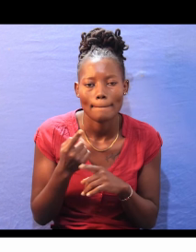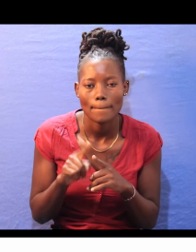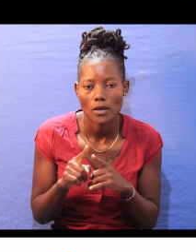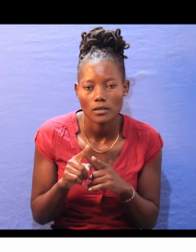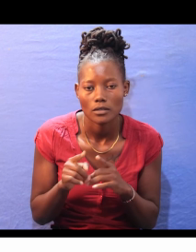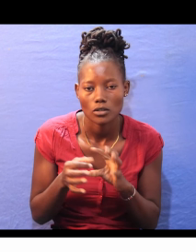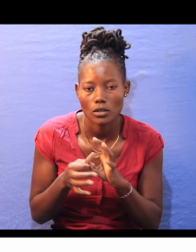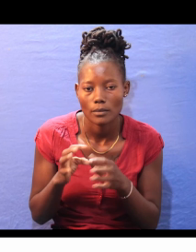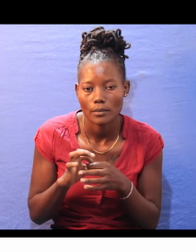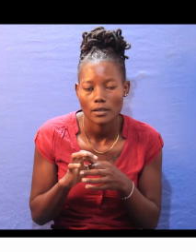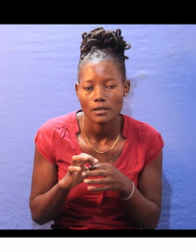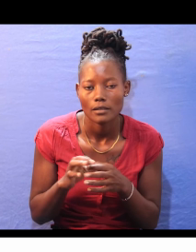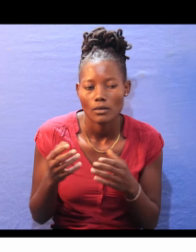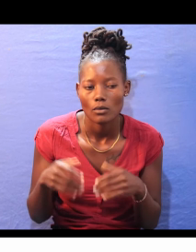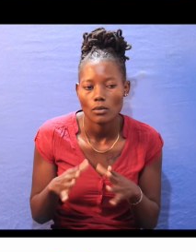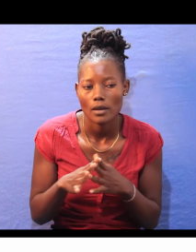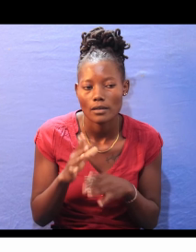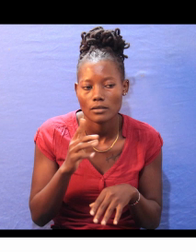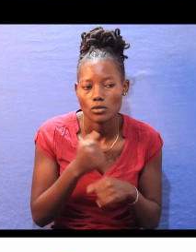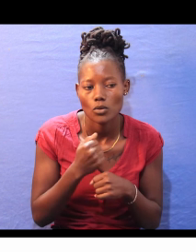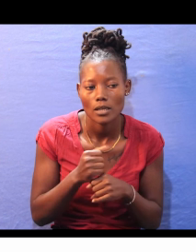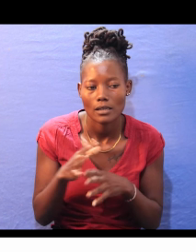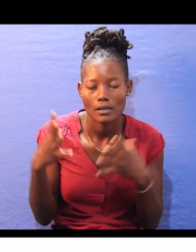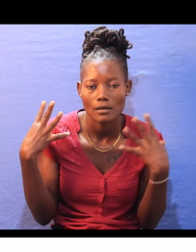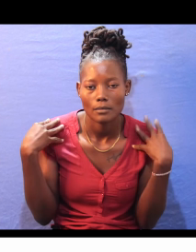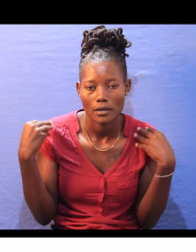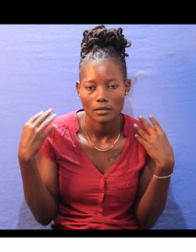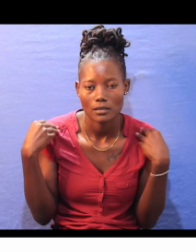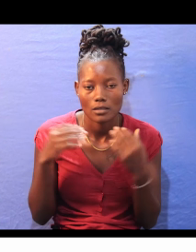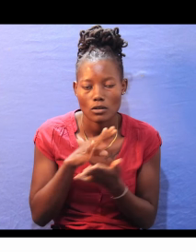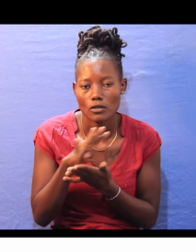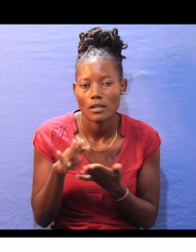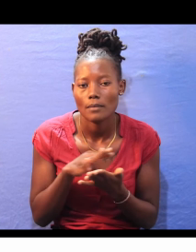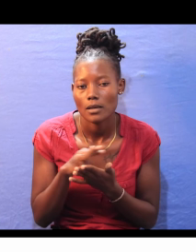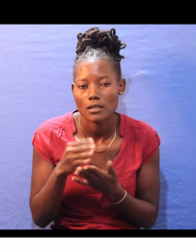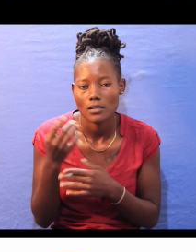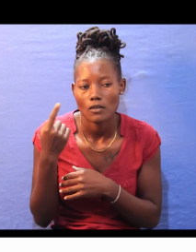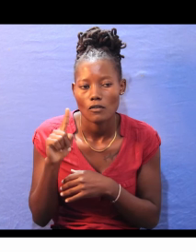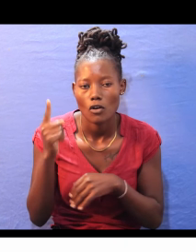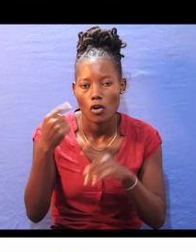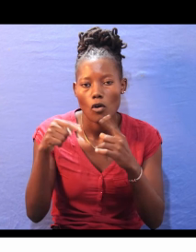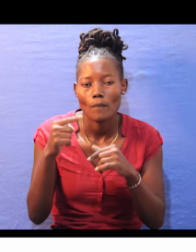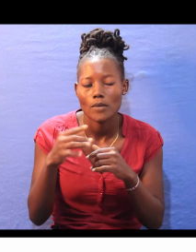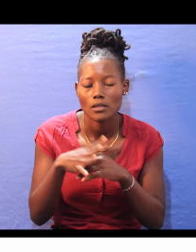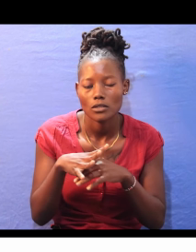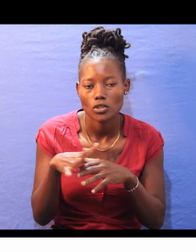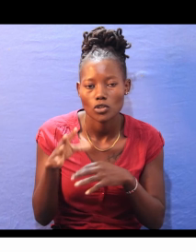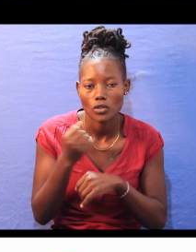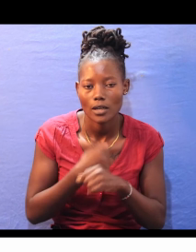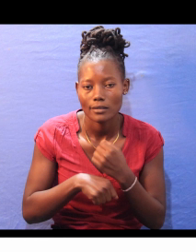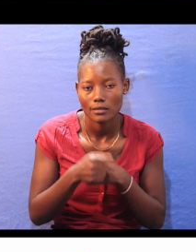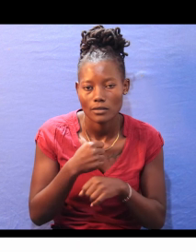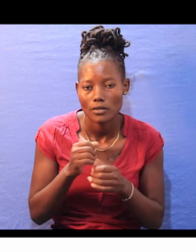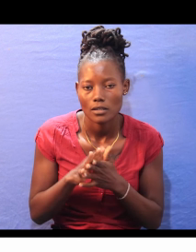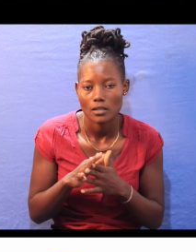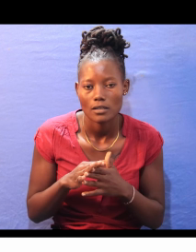Our Olympic movements and multi-joint exercises are the basis for these competition exercises, but